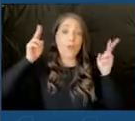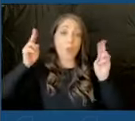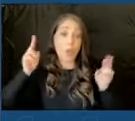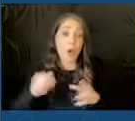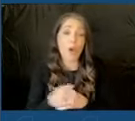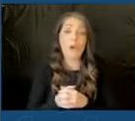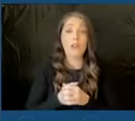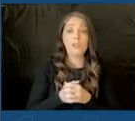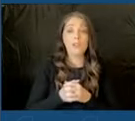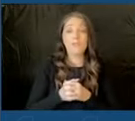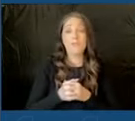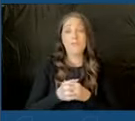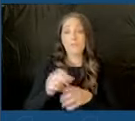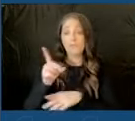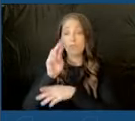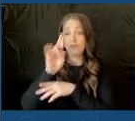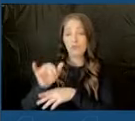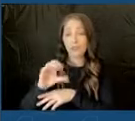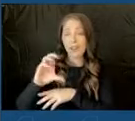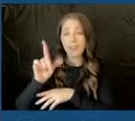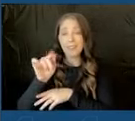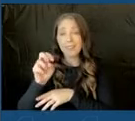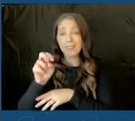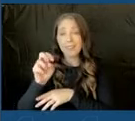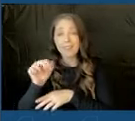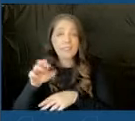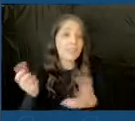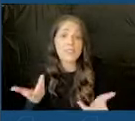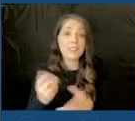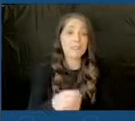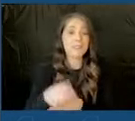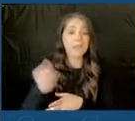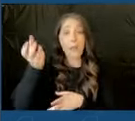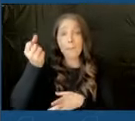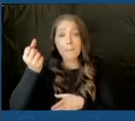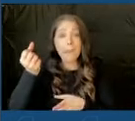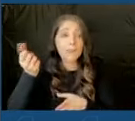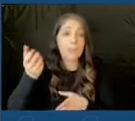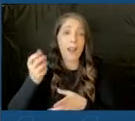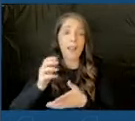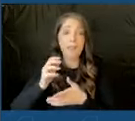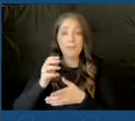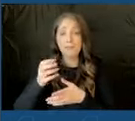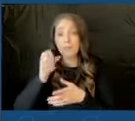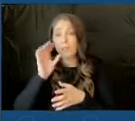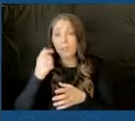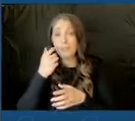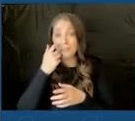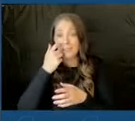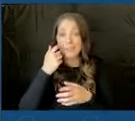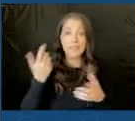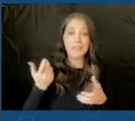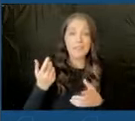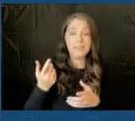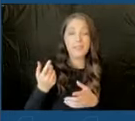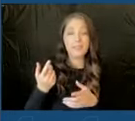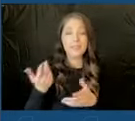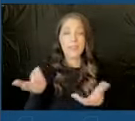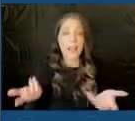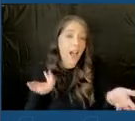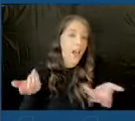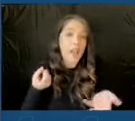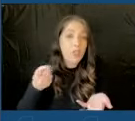the dry cleaners, you know, the place, you know, little place you get your milkshake. Protein shake, sometimes it's a milkshake.